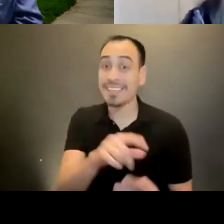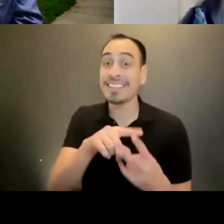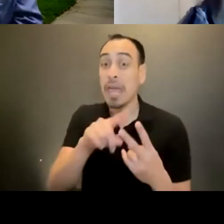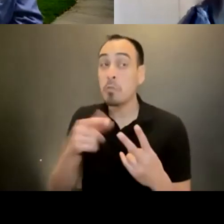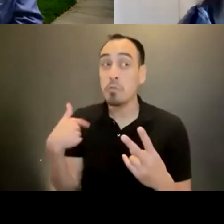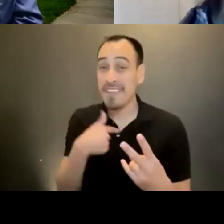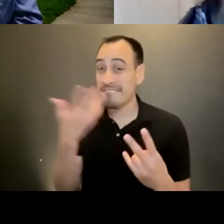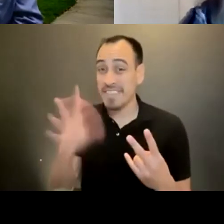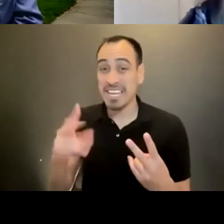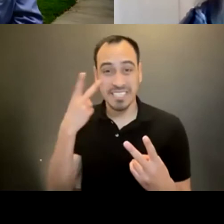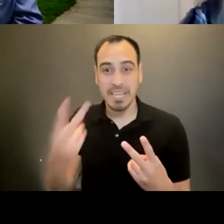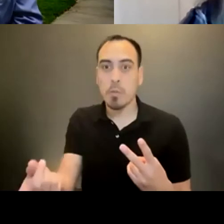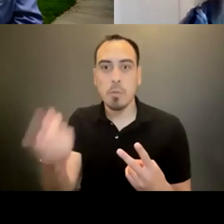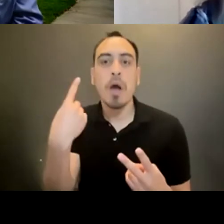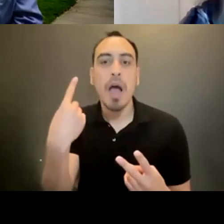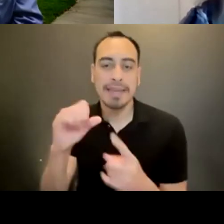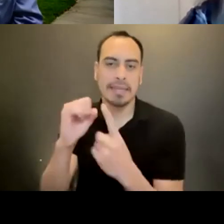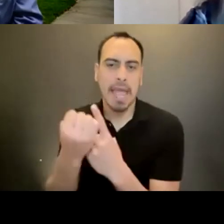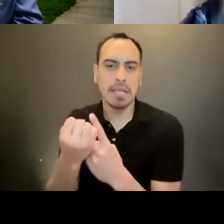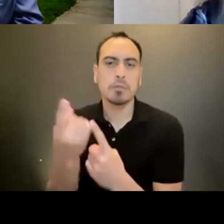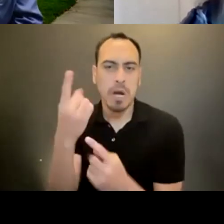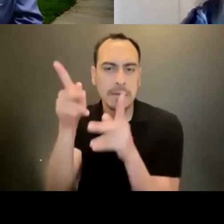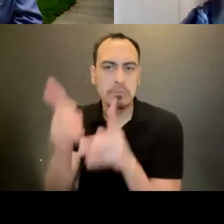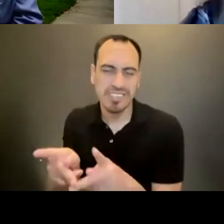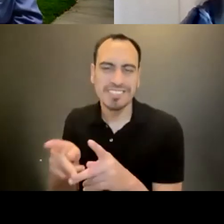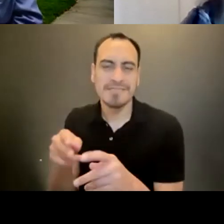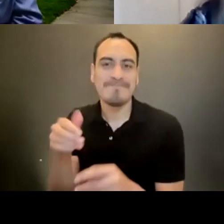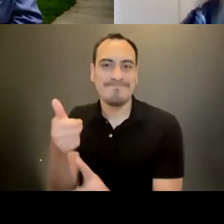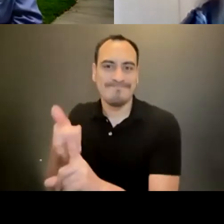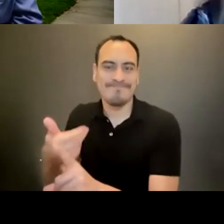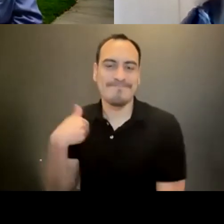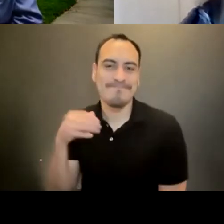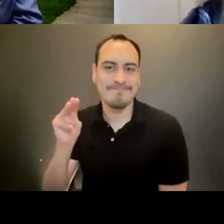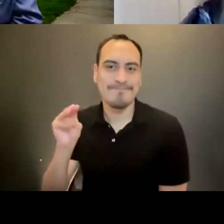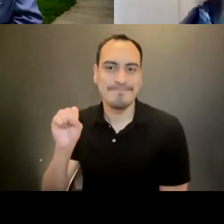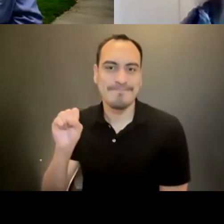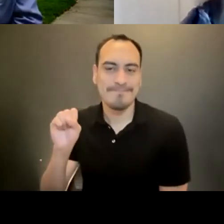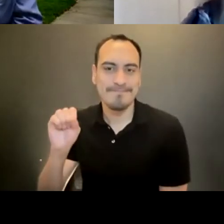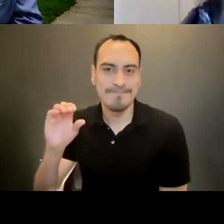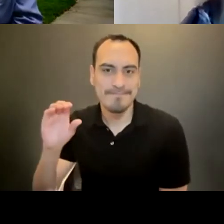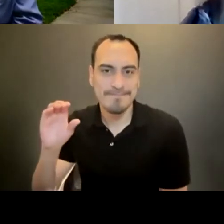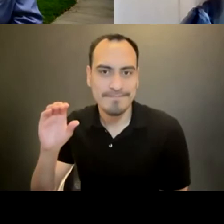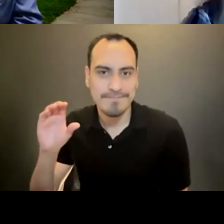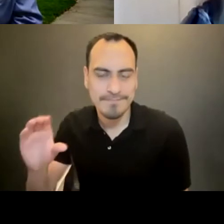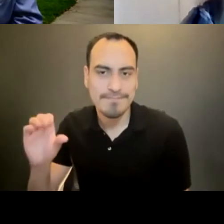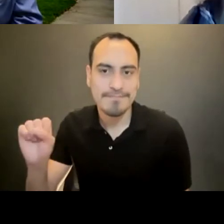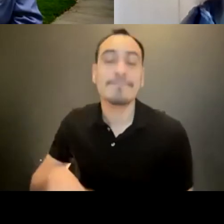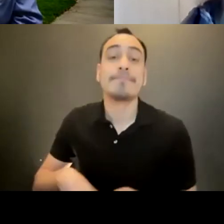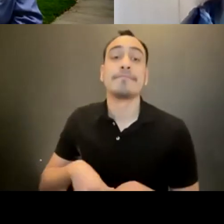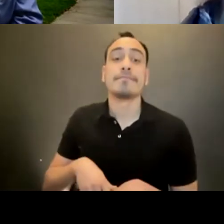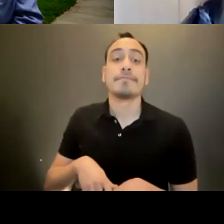it's increasing in prevalence. I'm not a pediatrician, so I don't deal with it directly, but